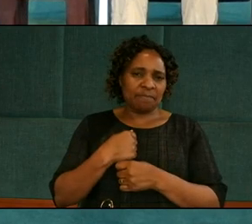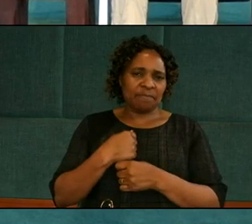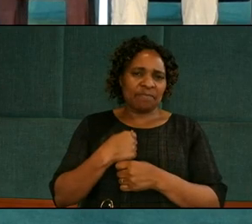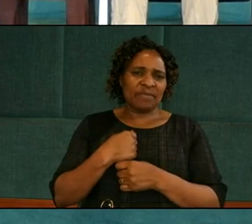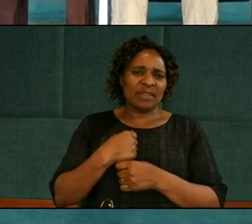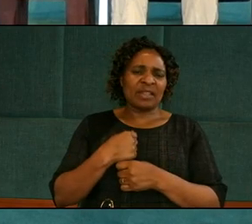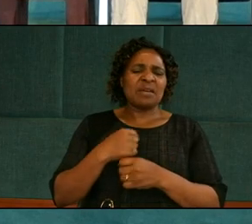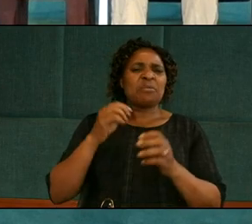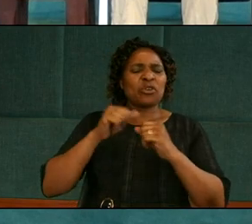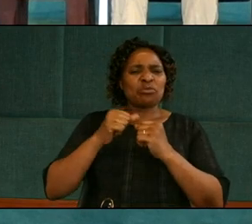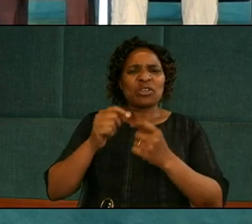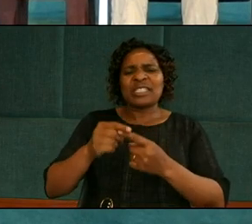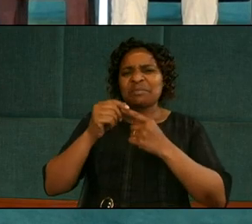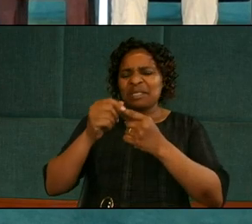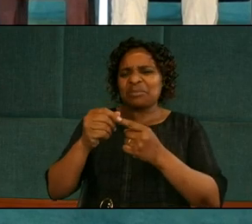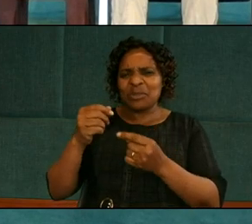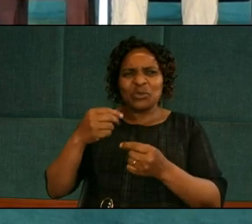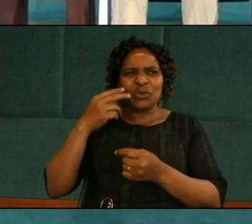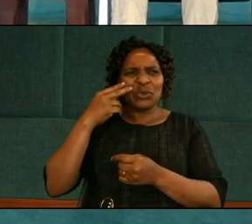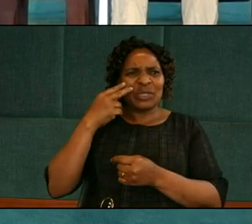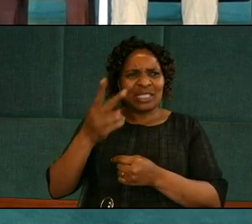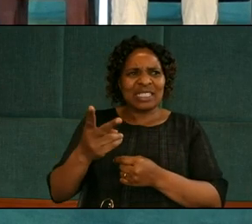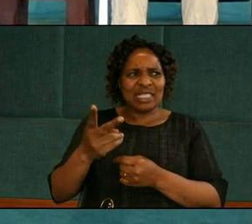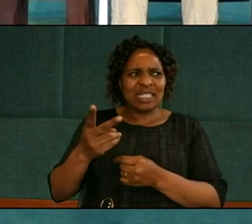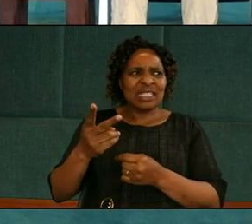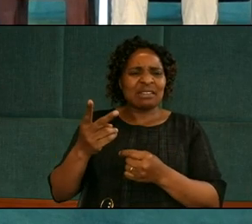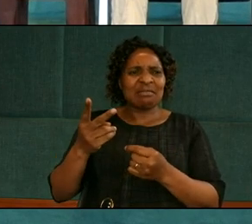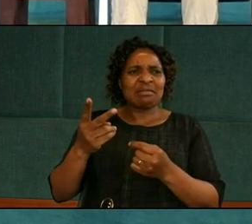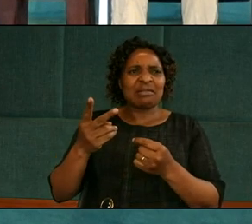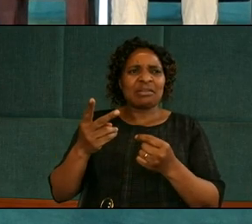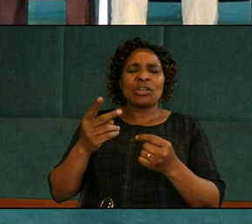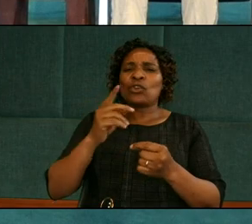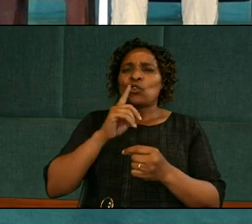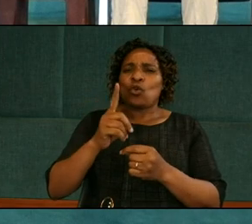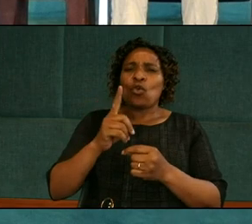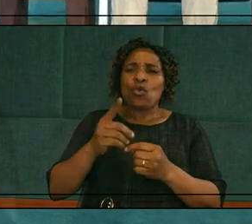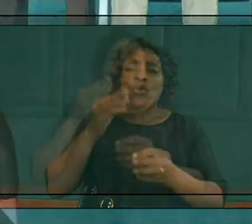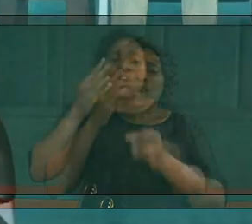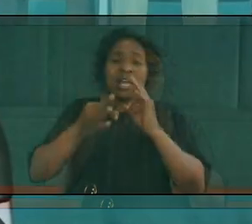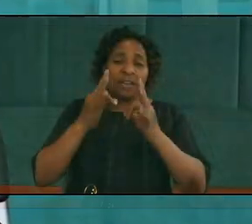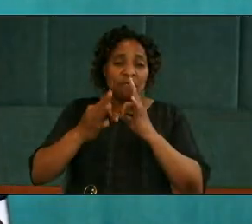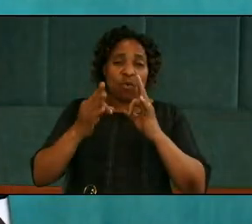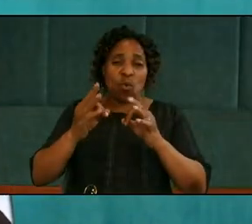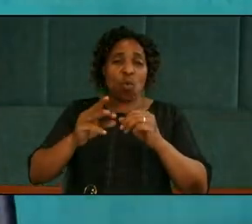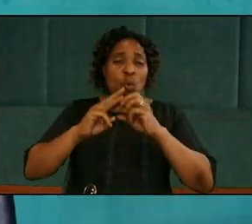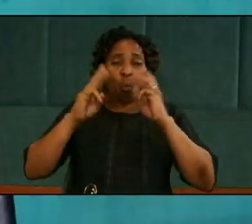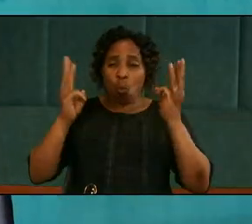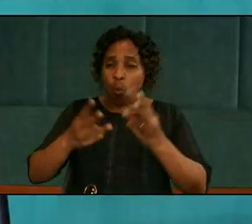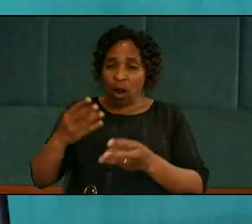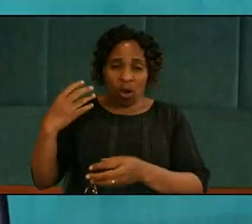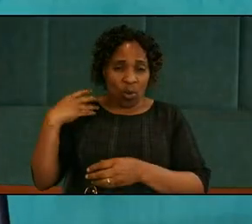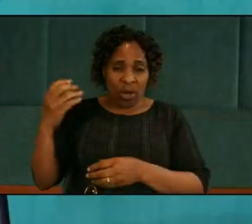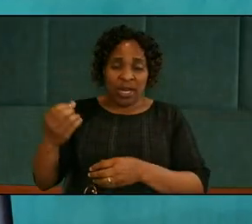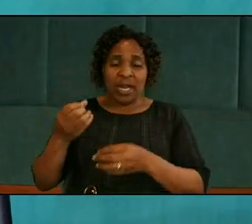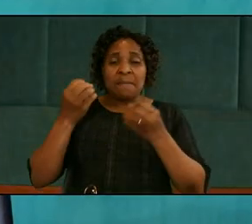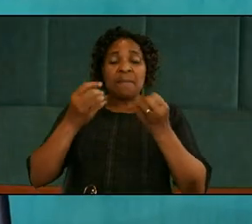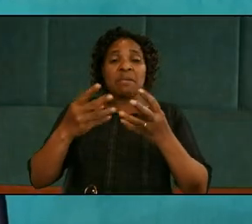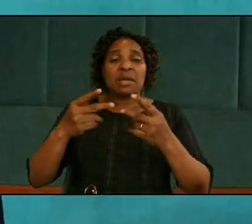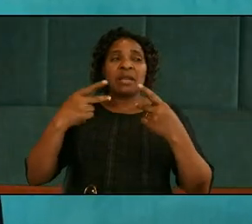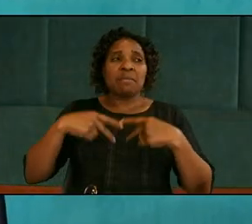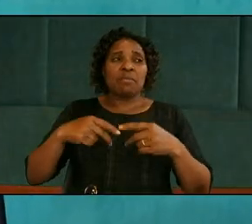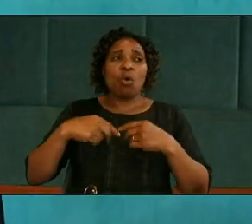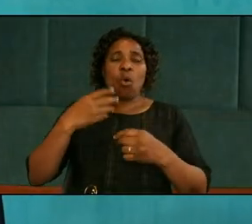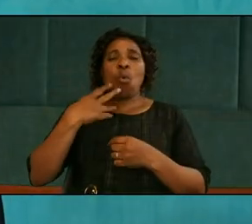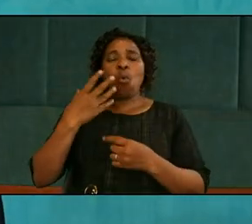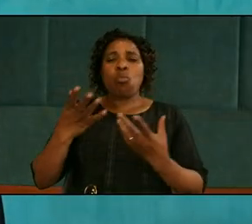They've been really specific here to say worldly wealth. So if it's worldly wealth, there are so many people who